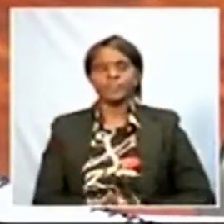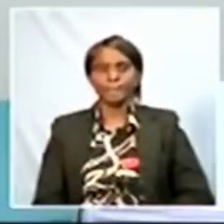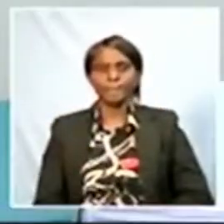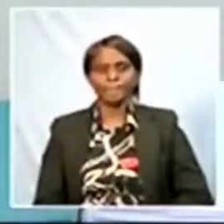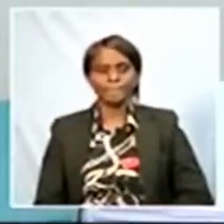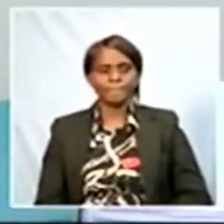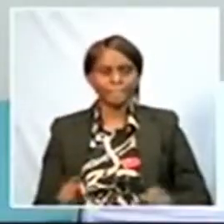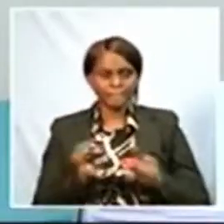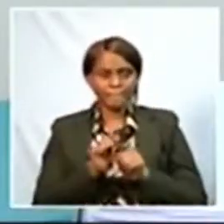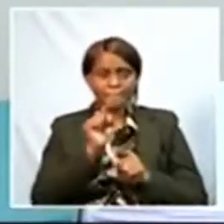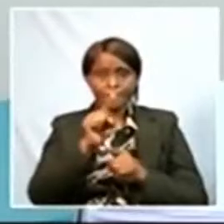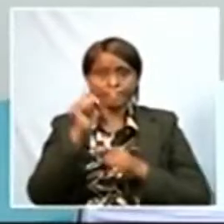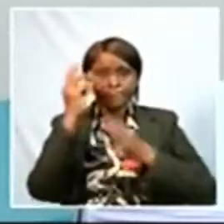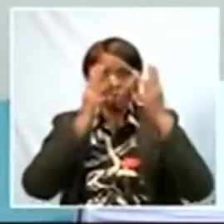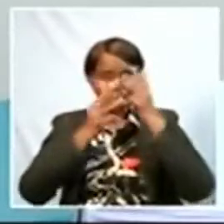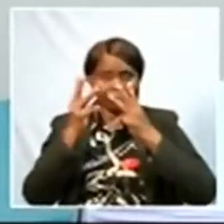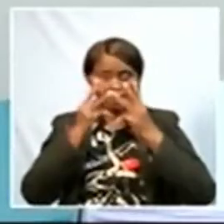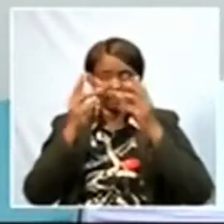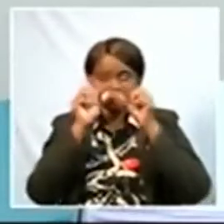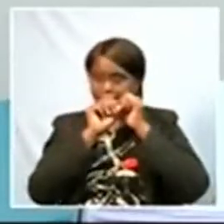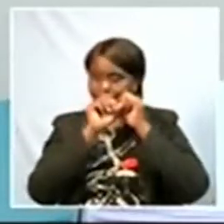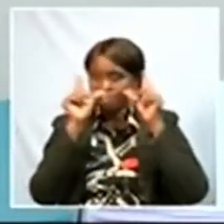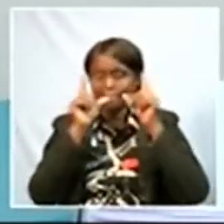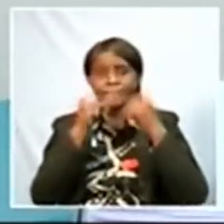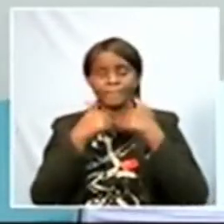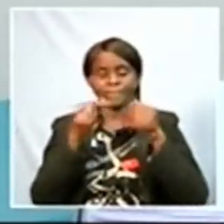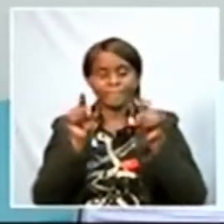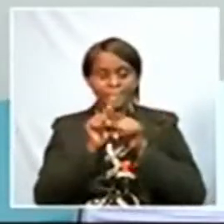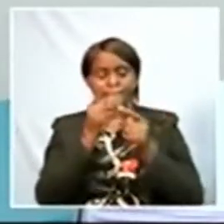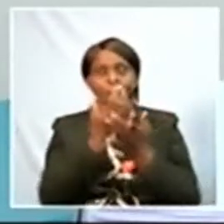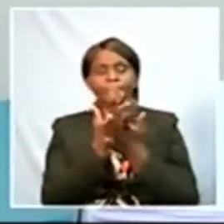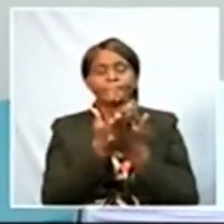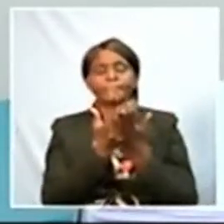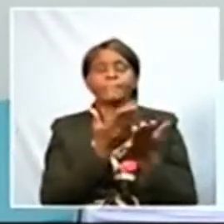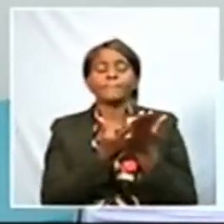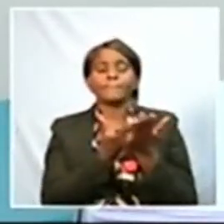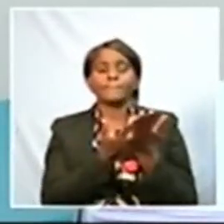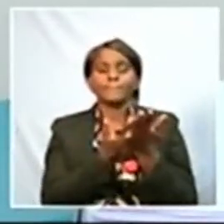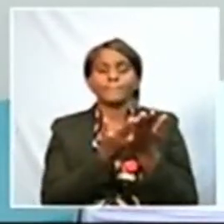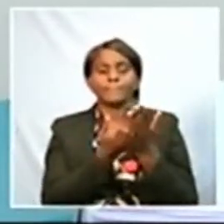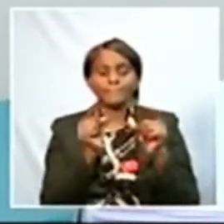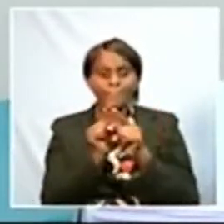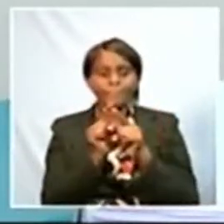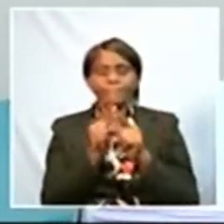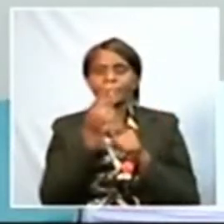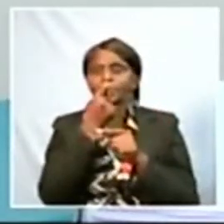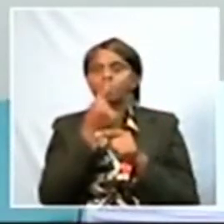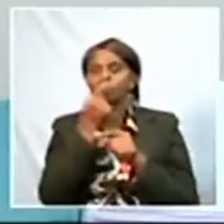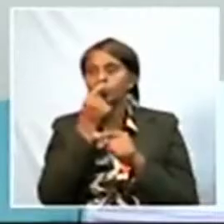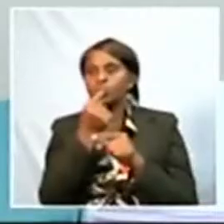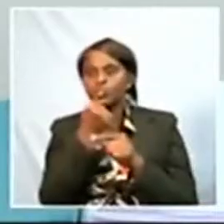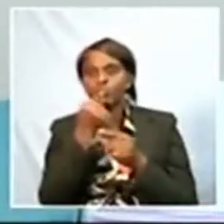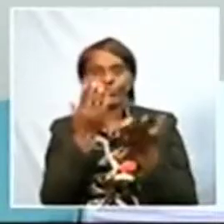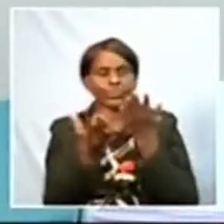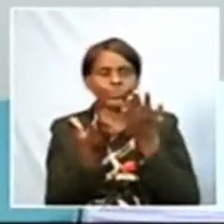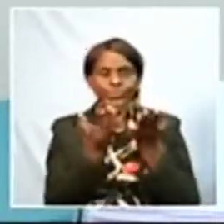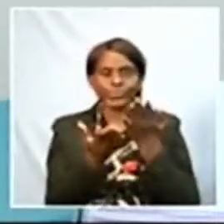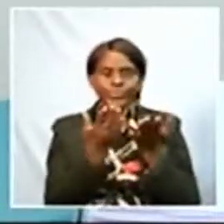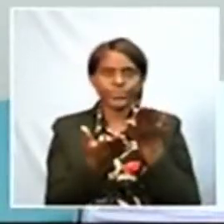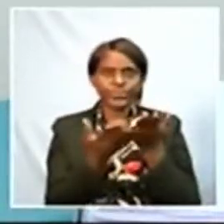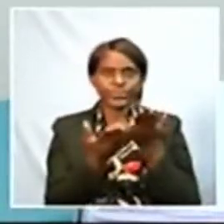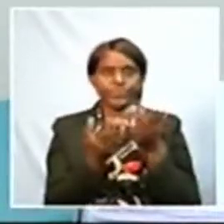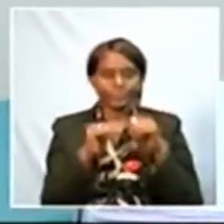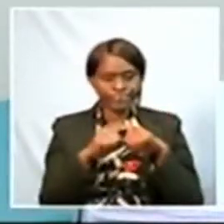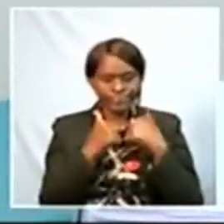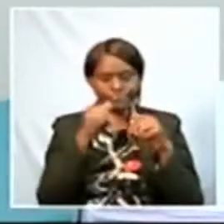It raises eyebrows and the suggestions, insinuations that maybe we